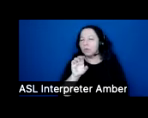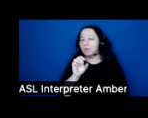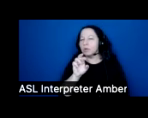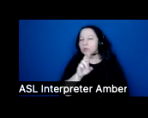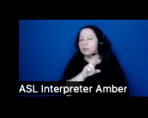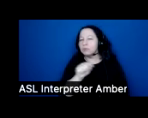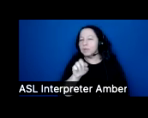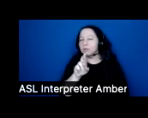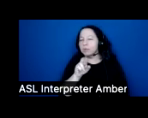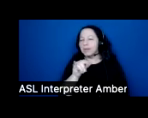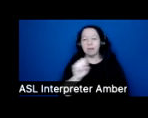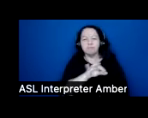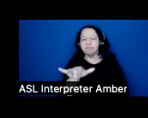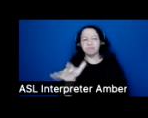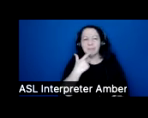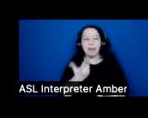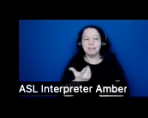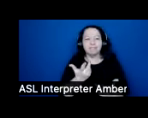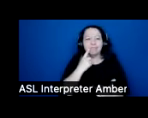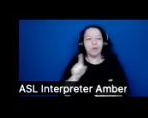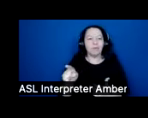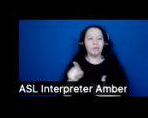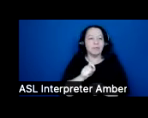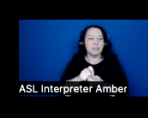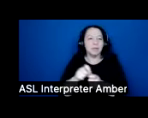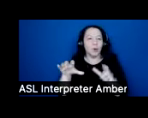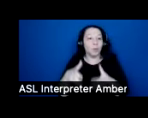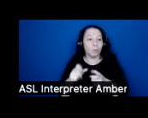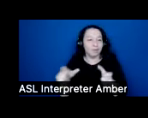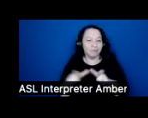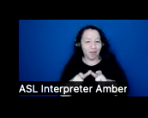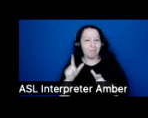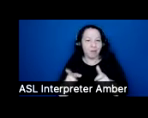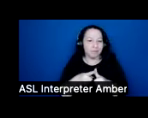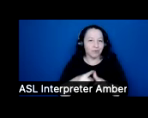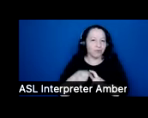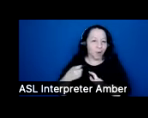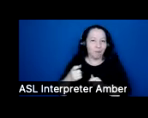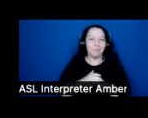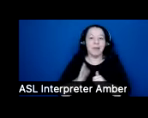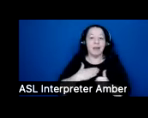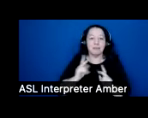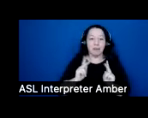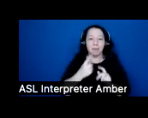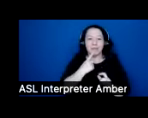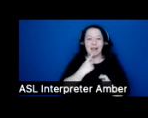California, where I originally come from. And as my people say, Hili